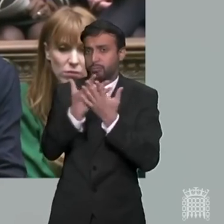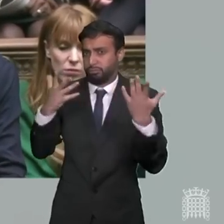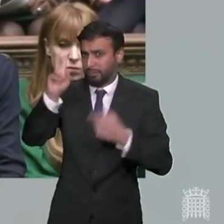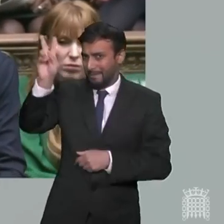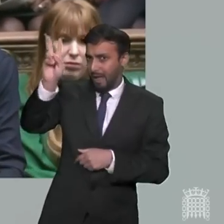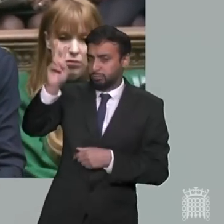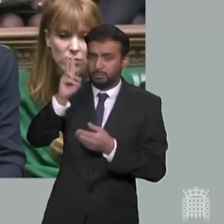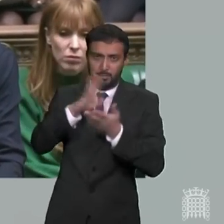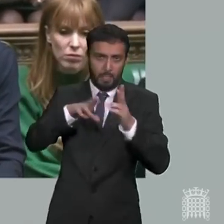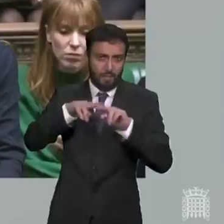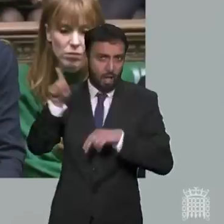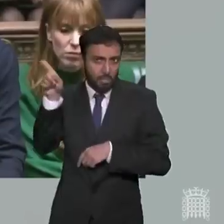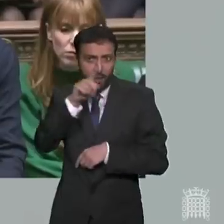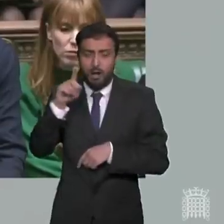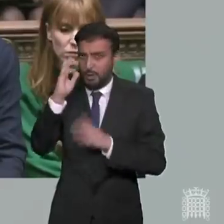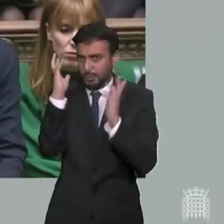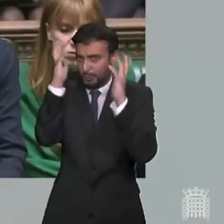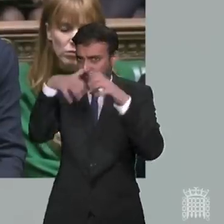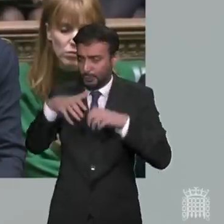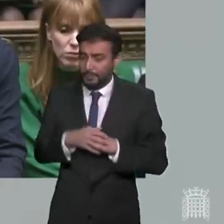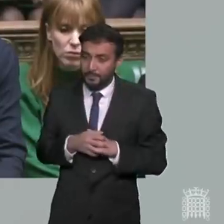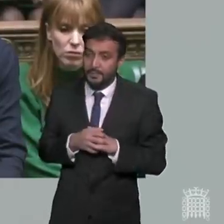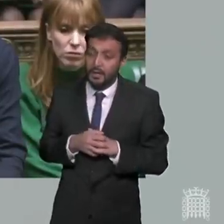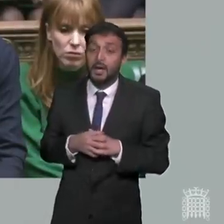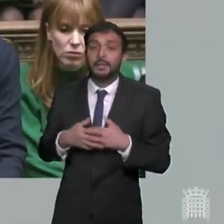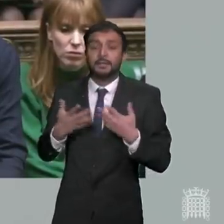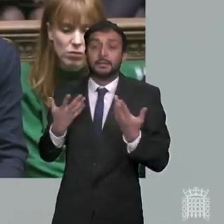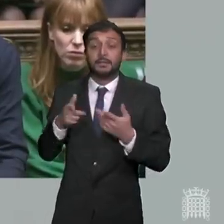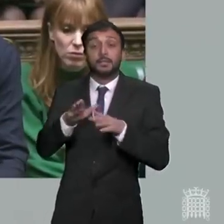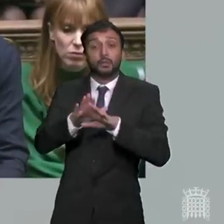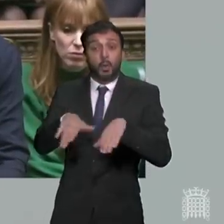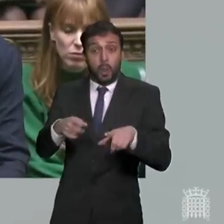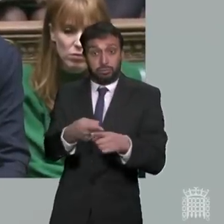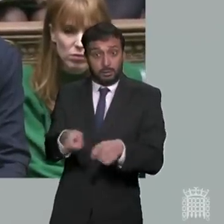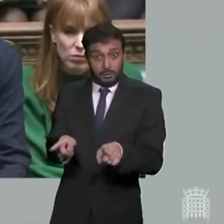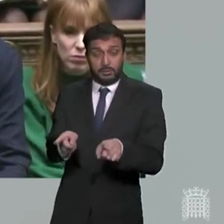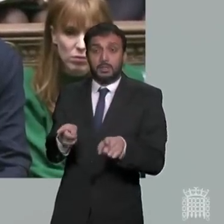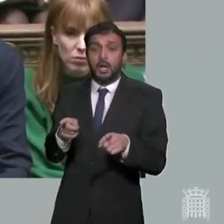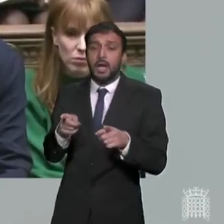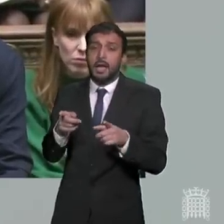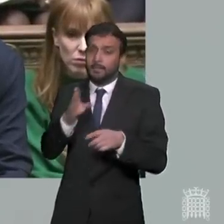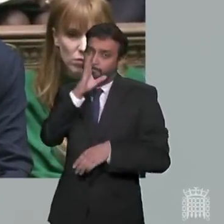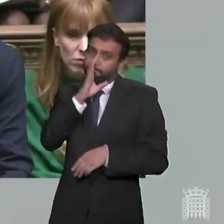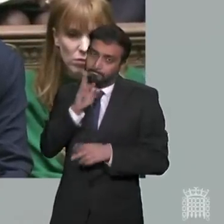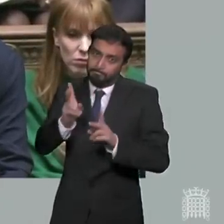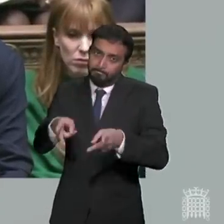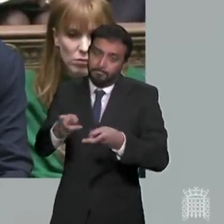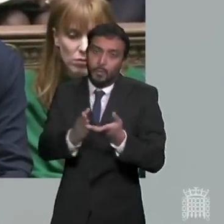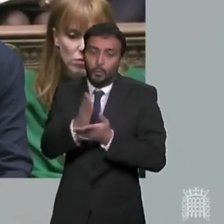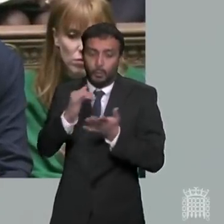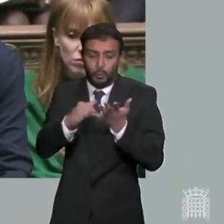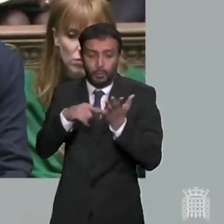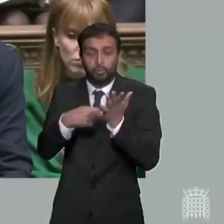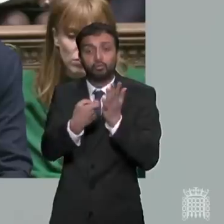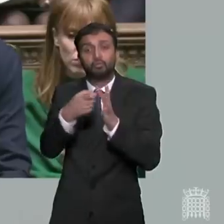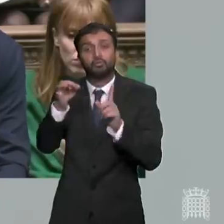Our hearts go out to the families of the children who've tragically died from the outbreak of Strep A in